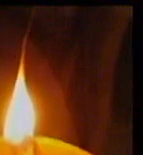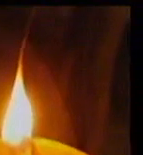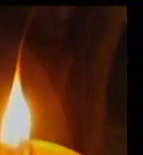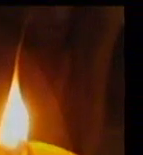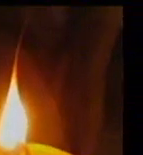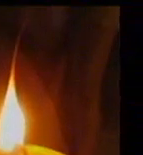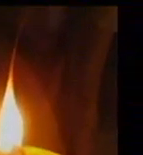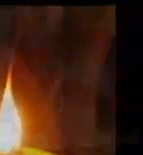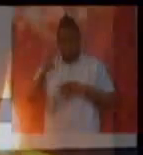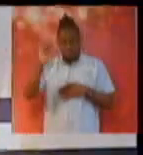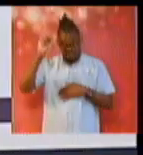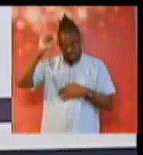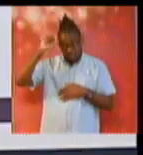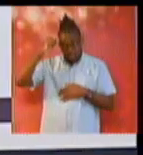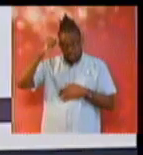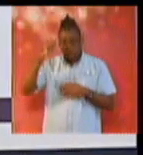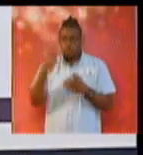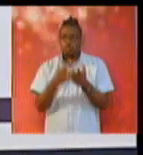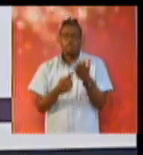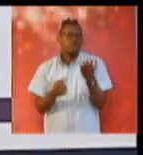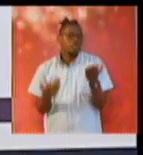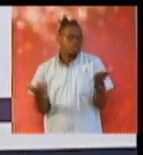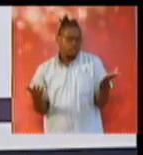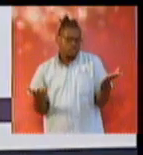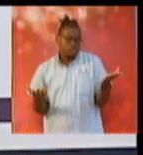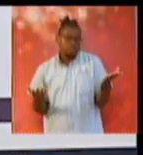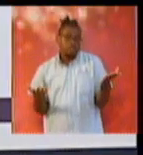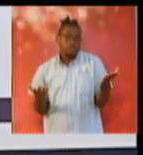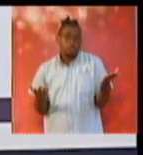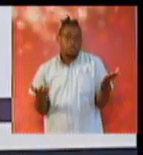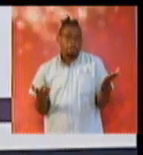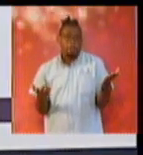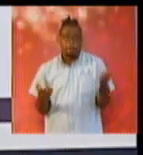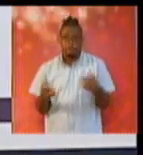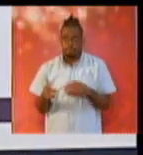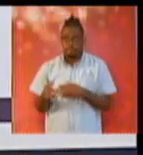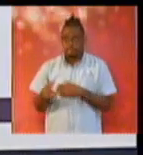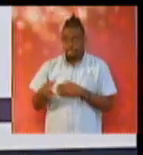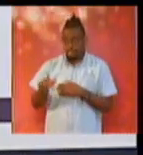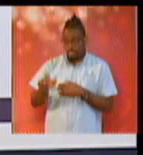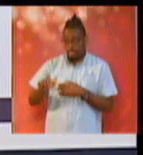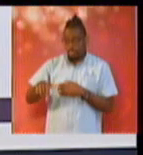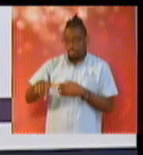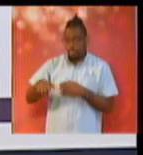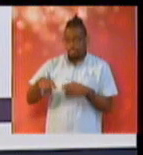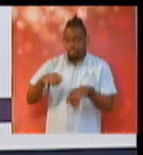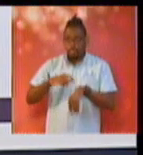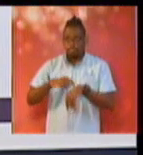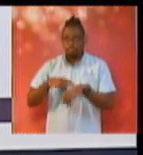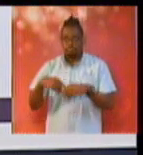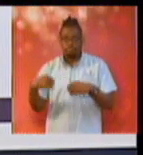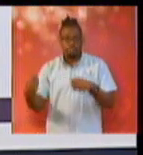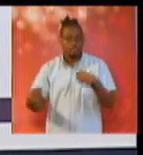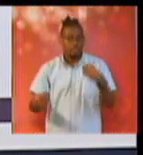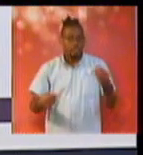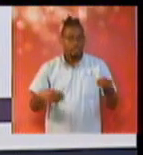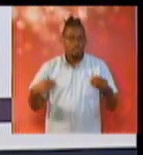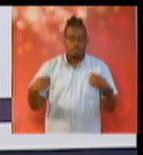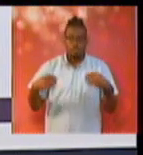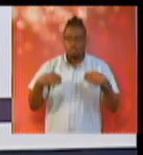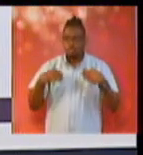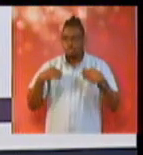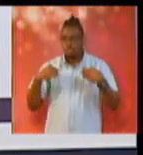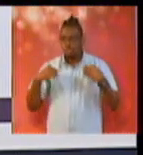have to be done differently. Decrease your time shopping at the clothing stores, sweets and food shops,